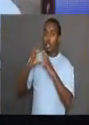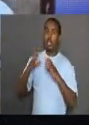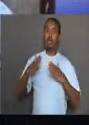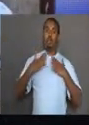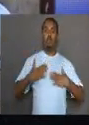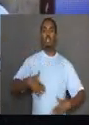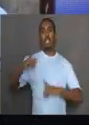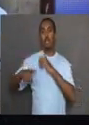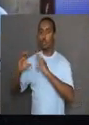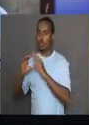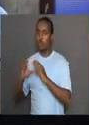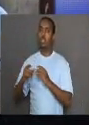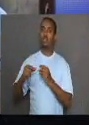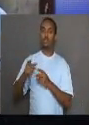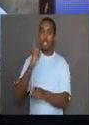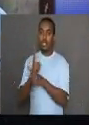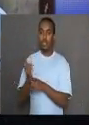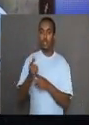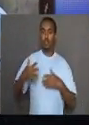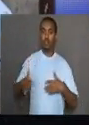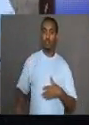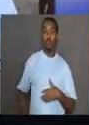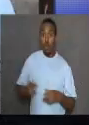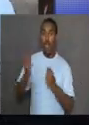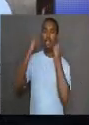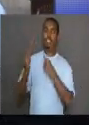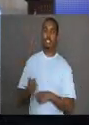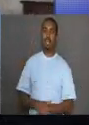body language to ensure the dog understands.